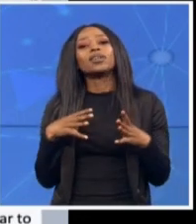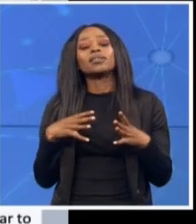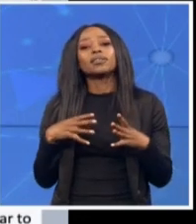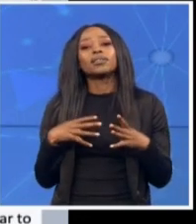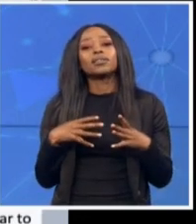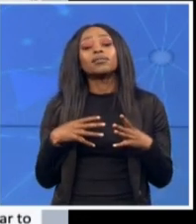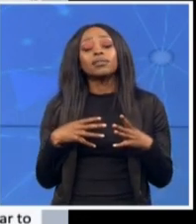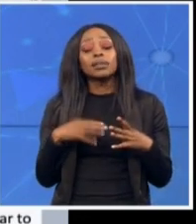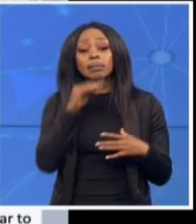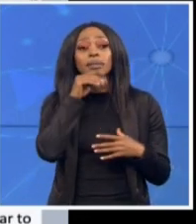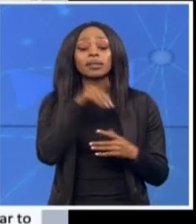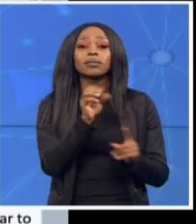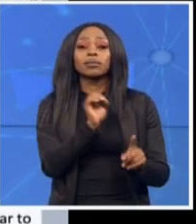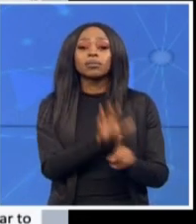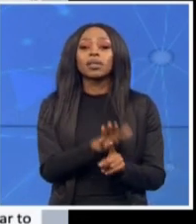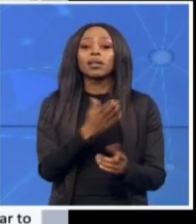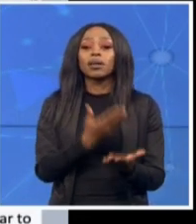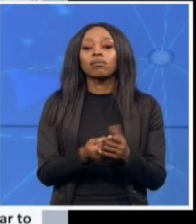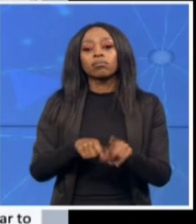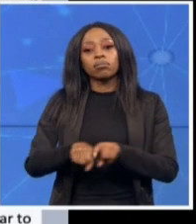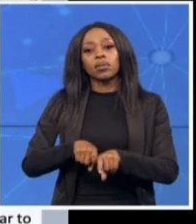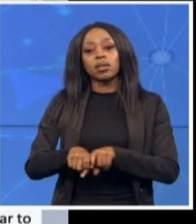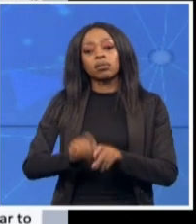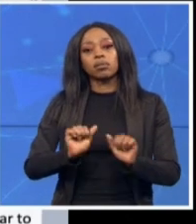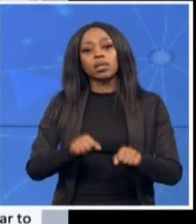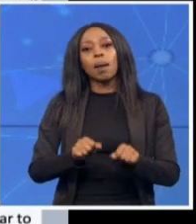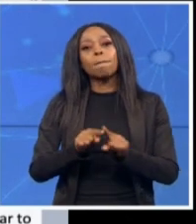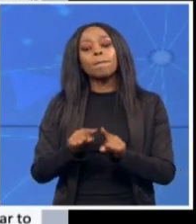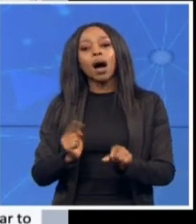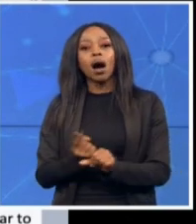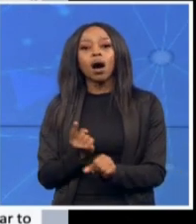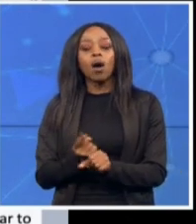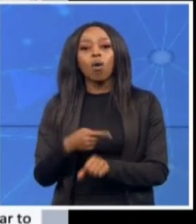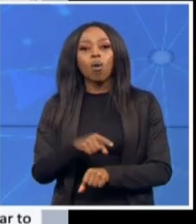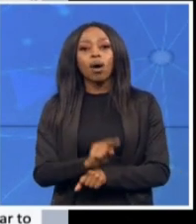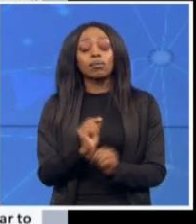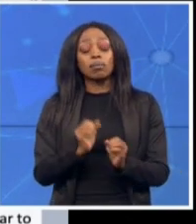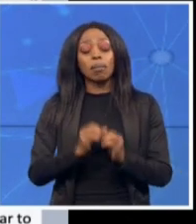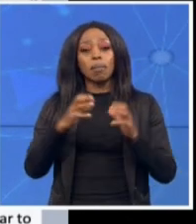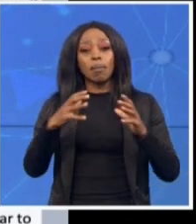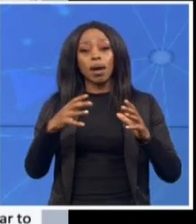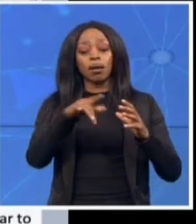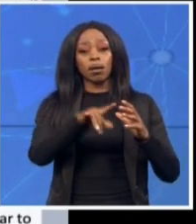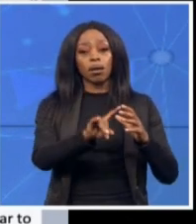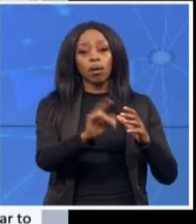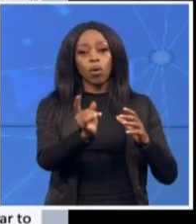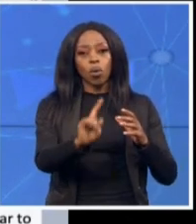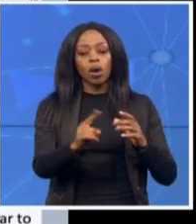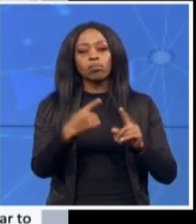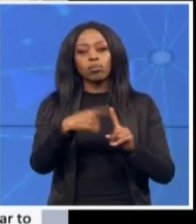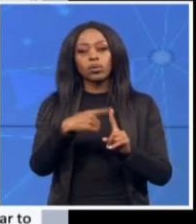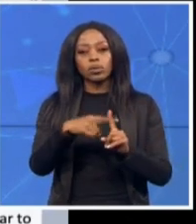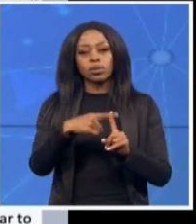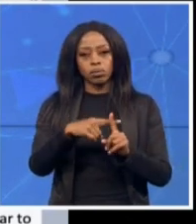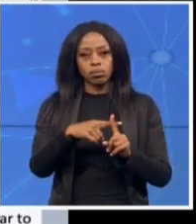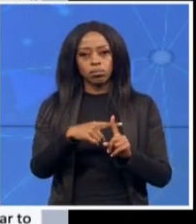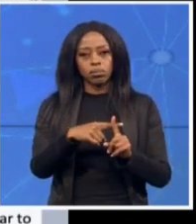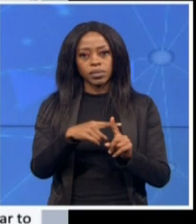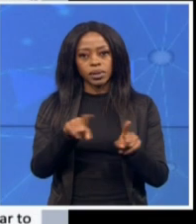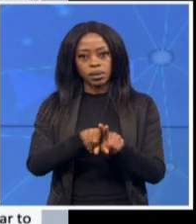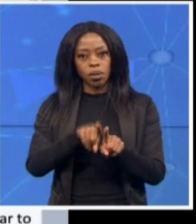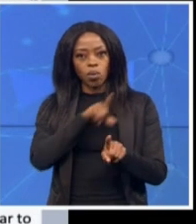testing. But the big one here is the proportion positive has decreased to an average of about